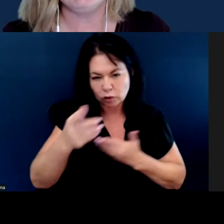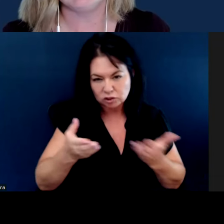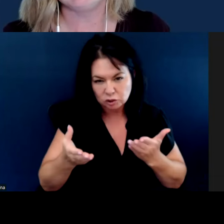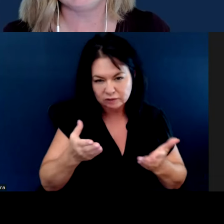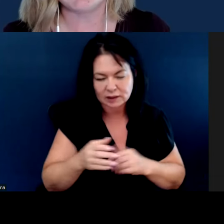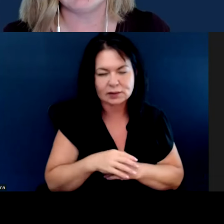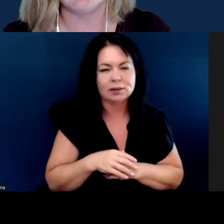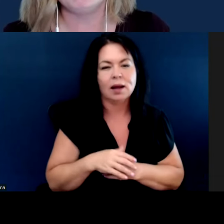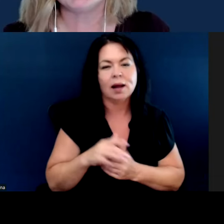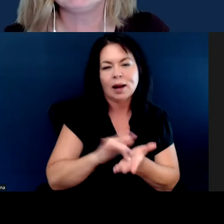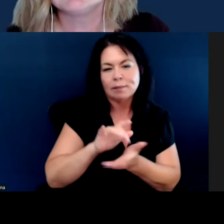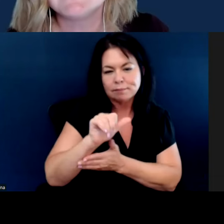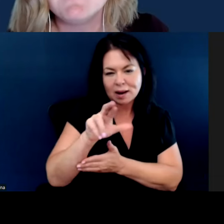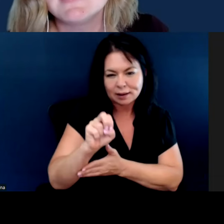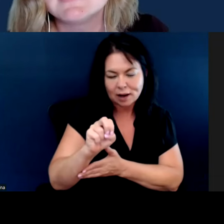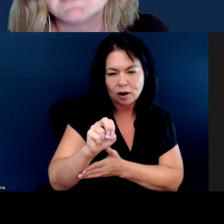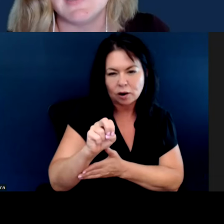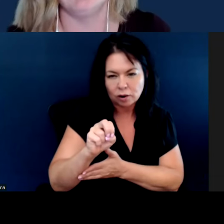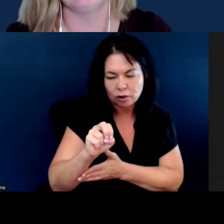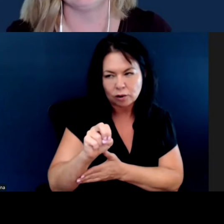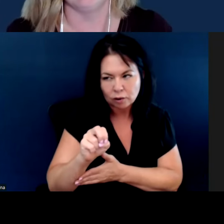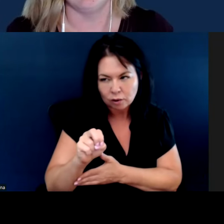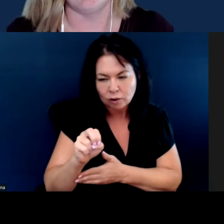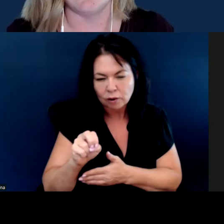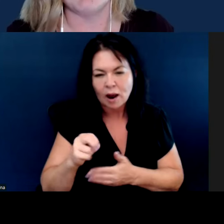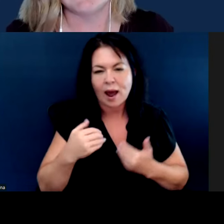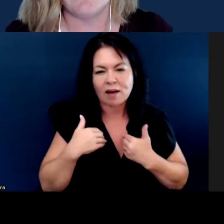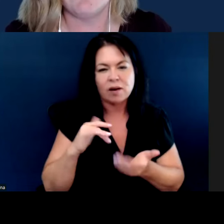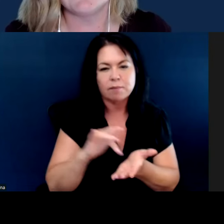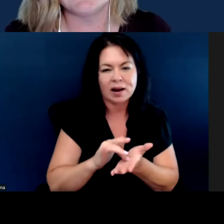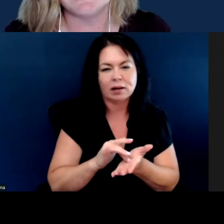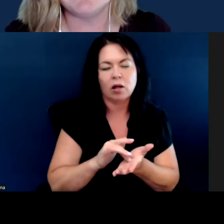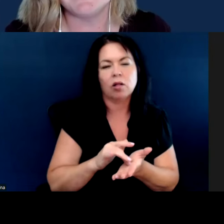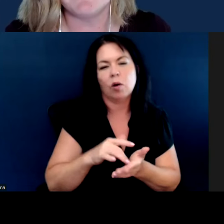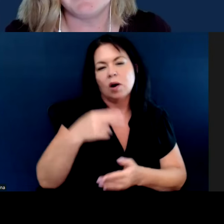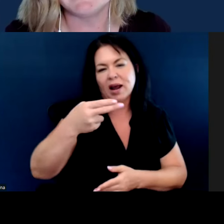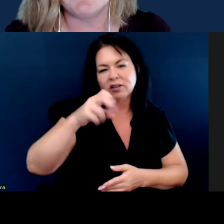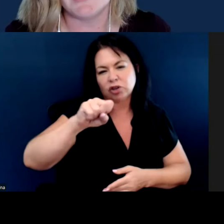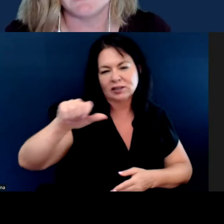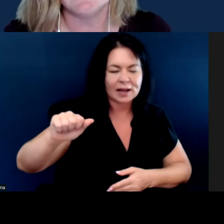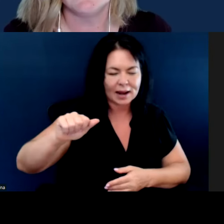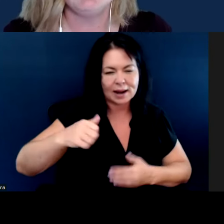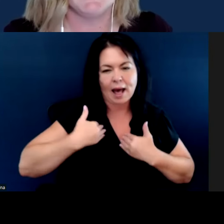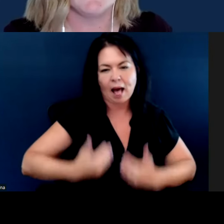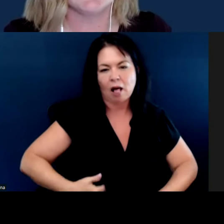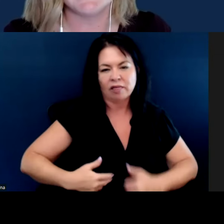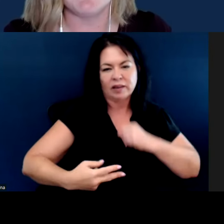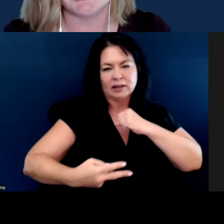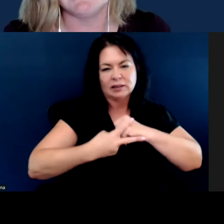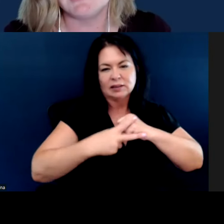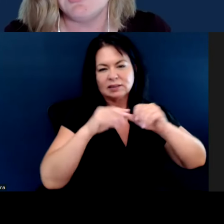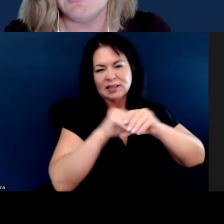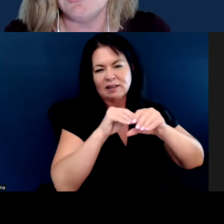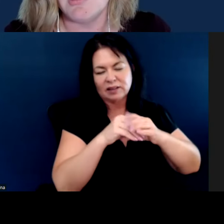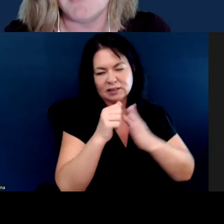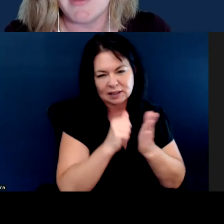Medicare Advantage medical savings account. So those are some different plans where you may have